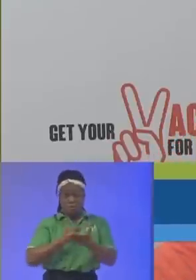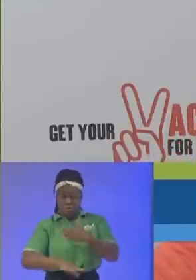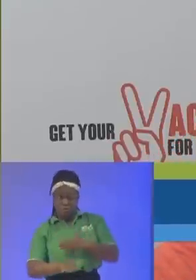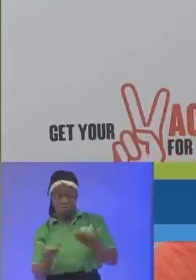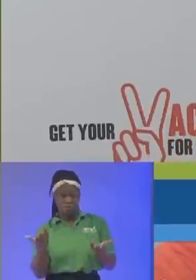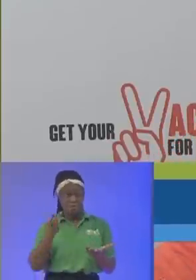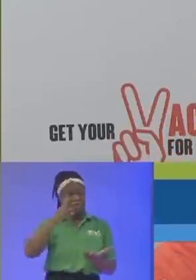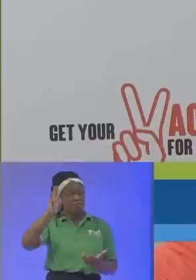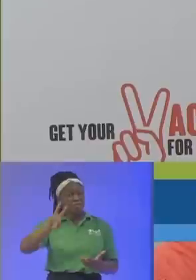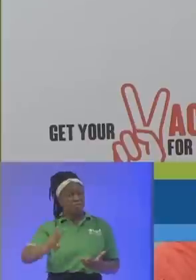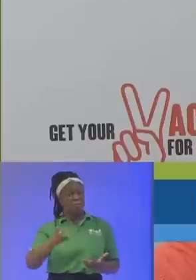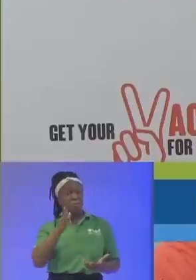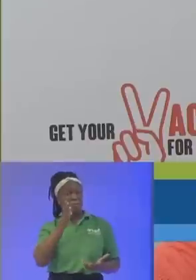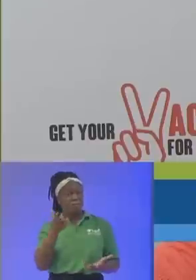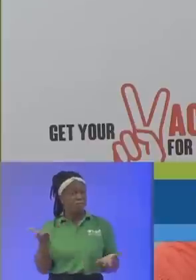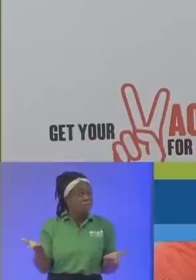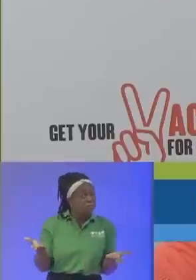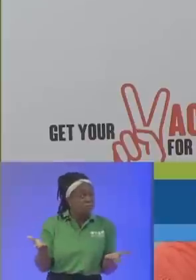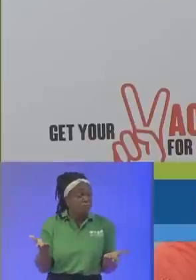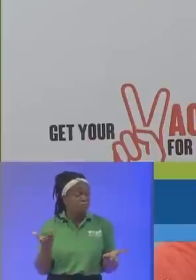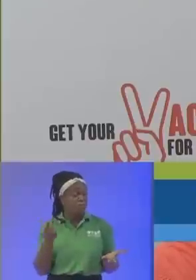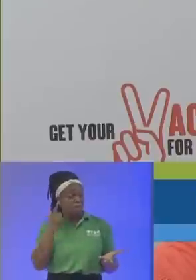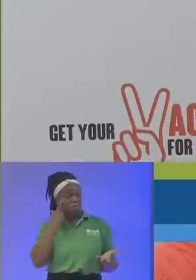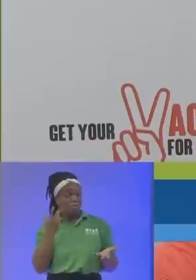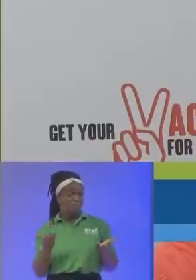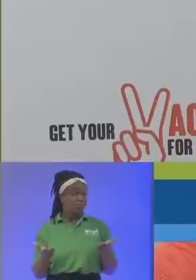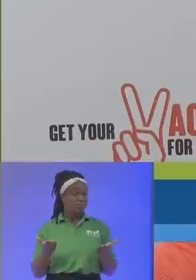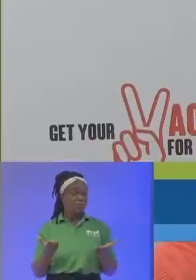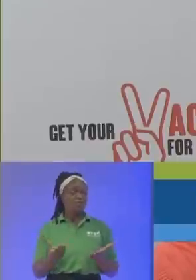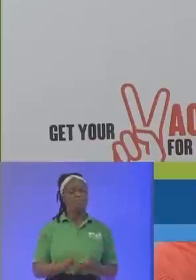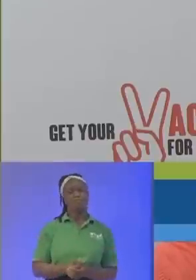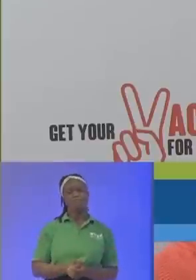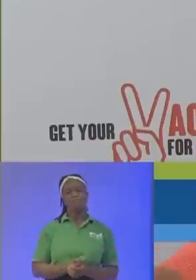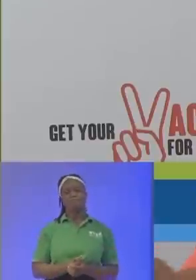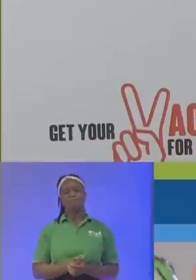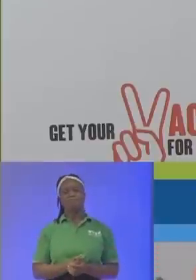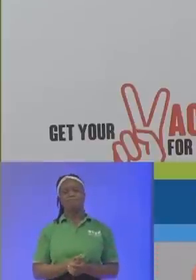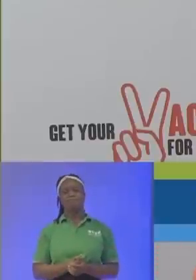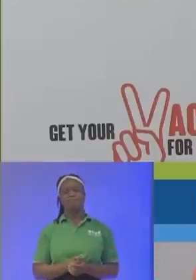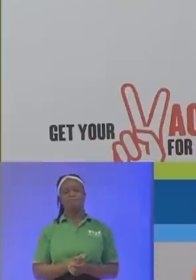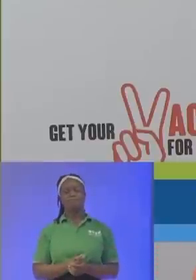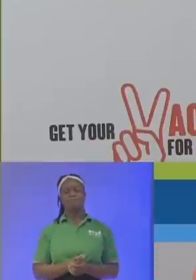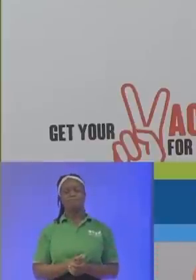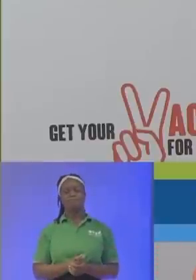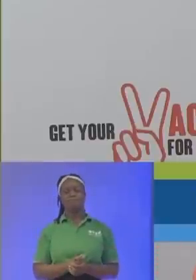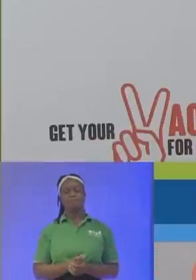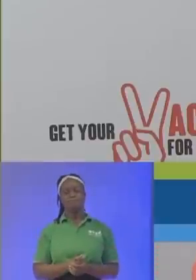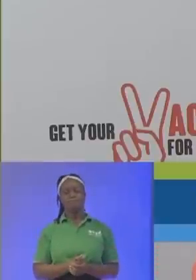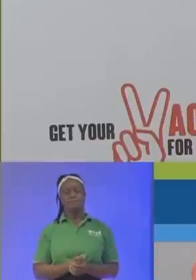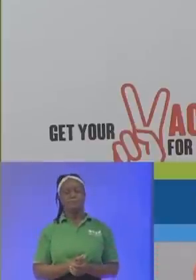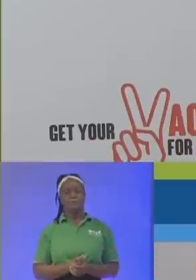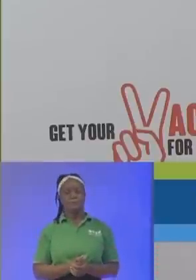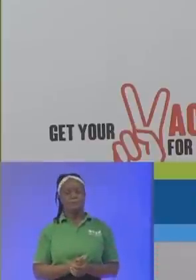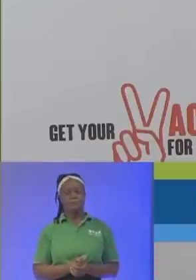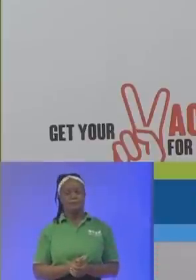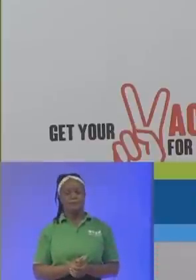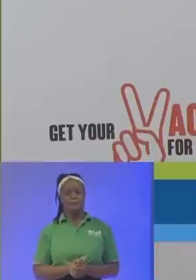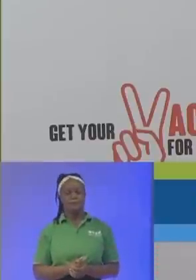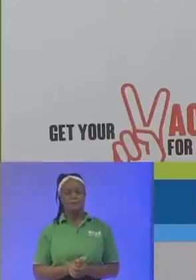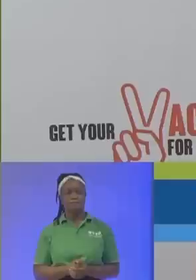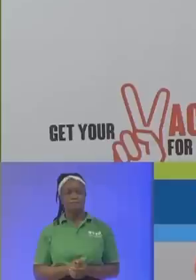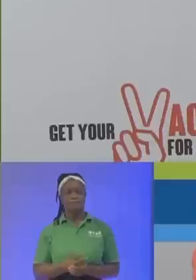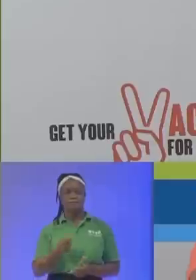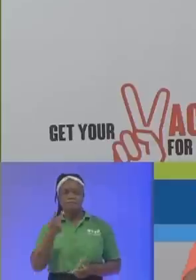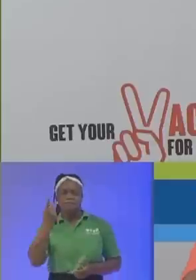2020, 8% of babies there were born to Venezuelan mothers, and we're seeing a decrease of about 10%. Could